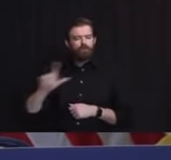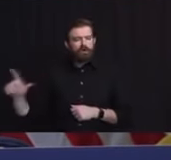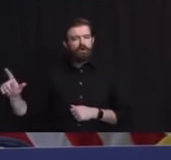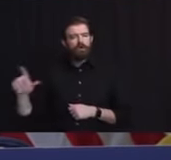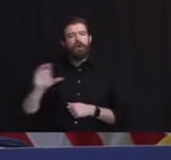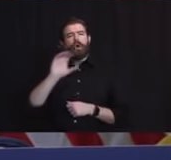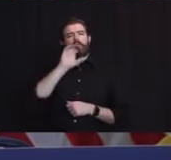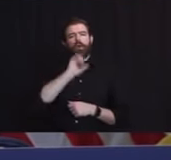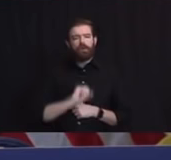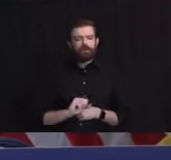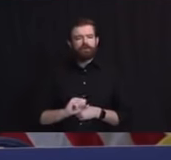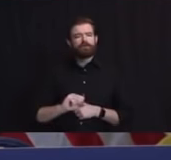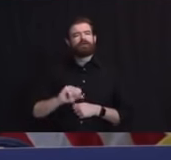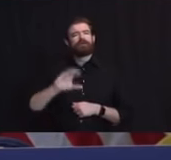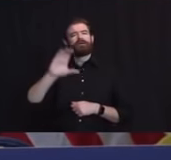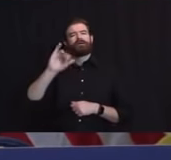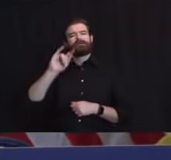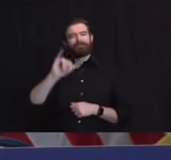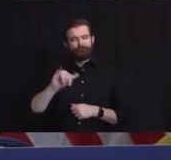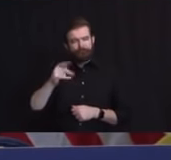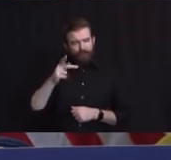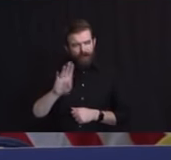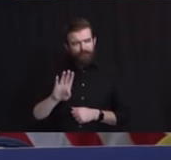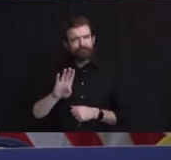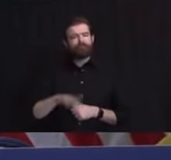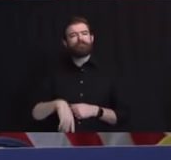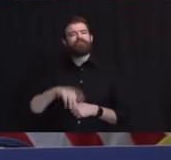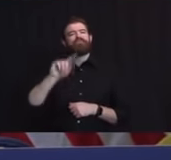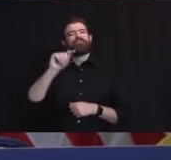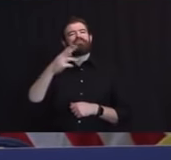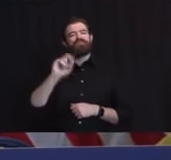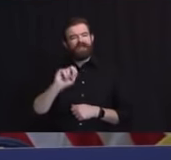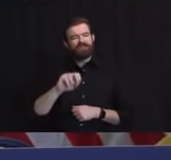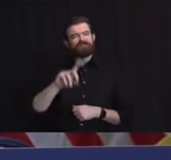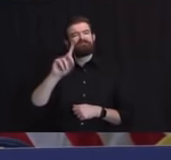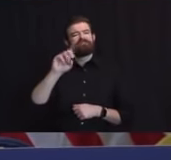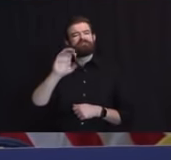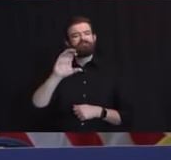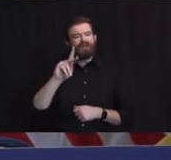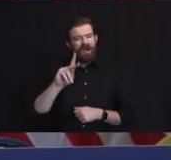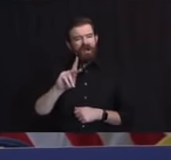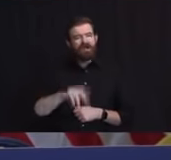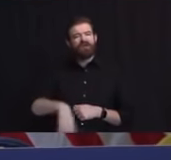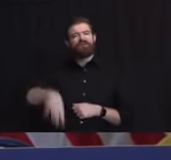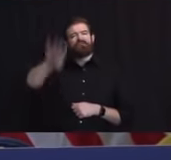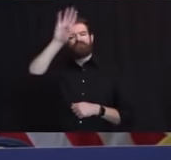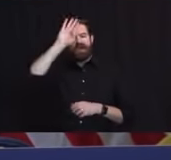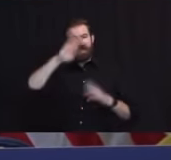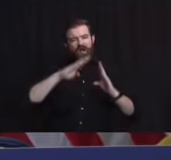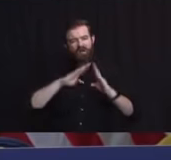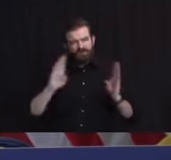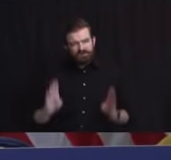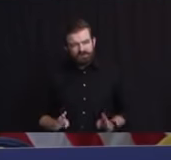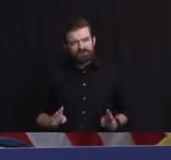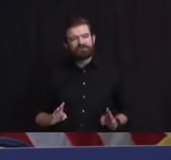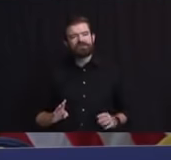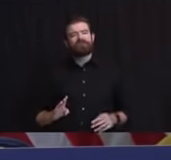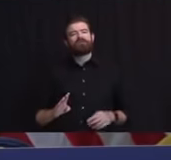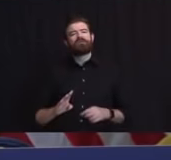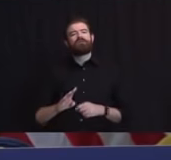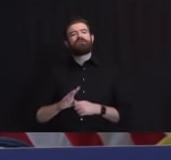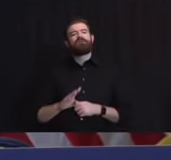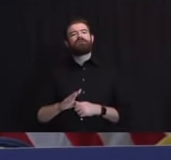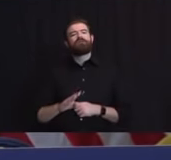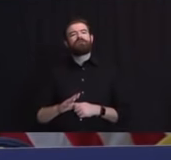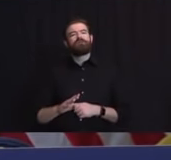The Deck at Holly Beach in Wildwood, Firehouse Tavern, Wildwood, and Blue Water Grill in Wildwood. And